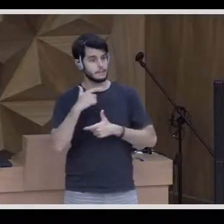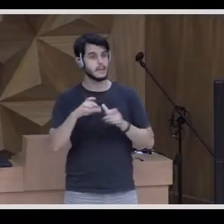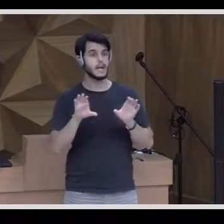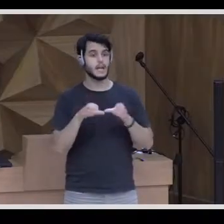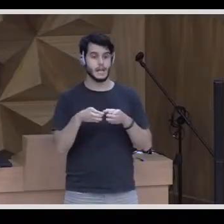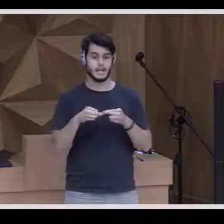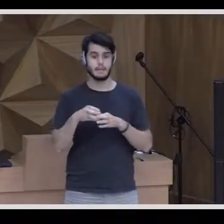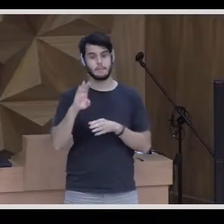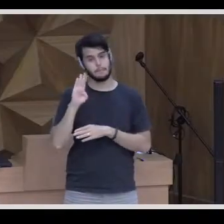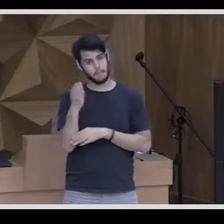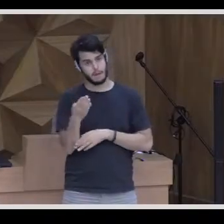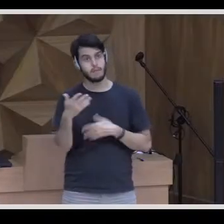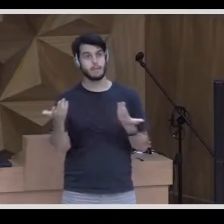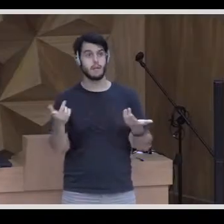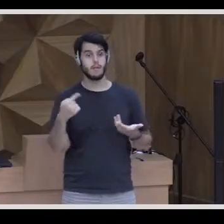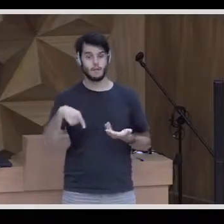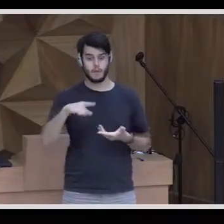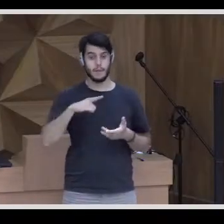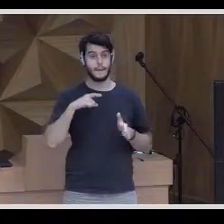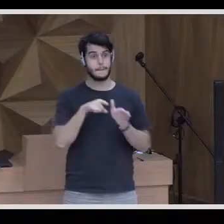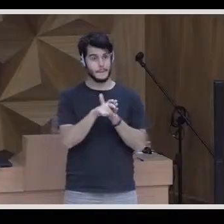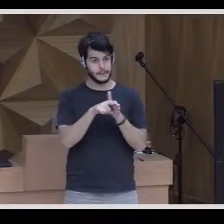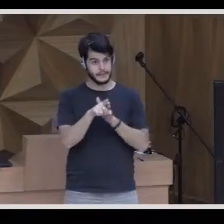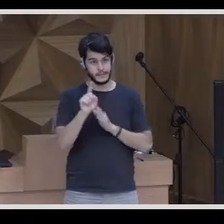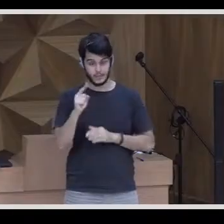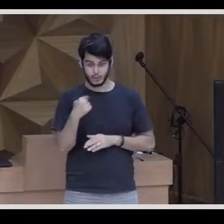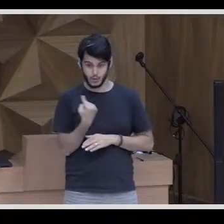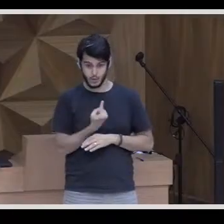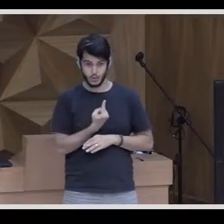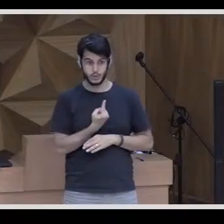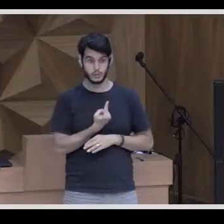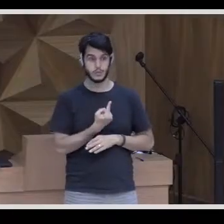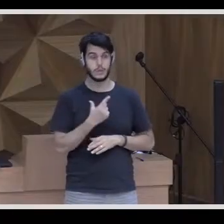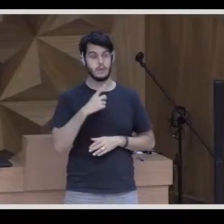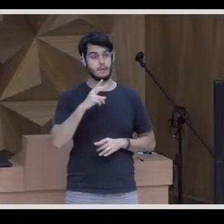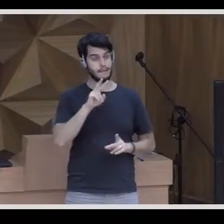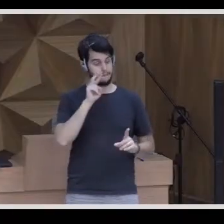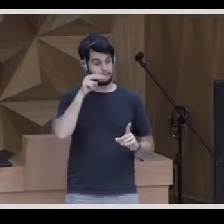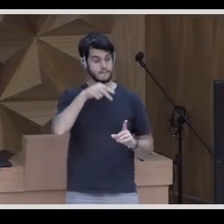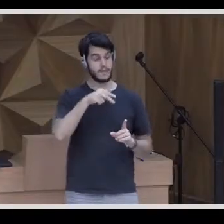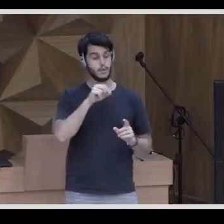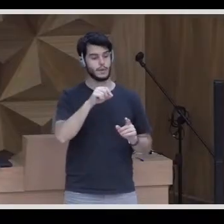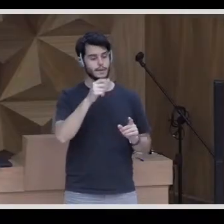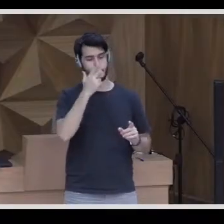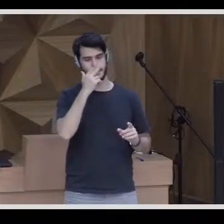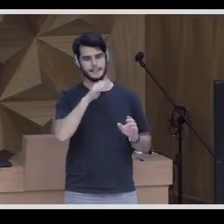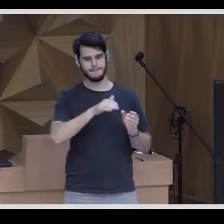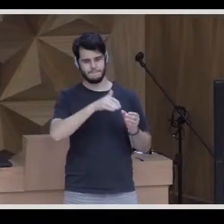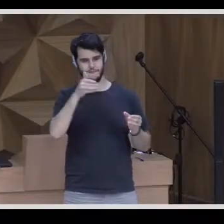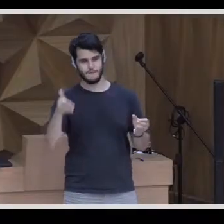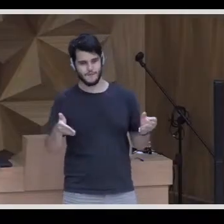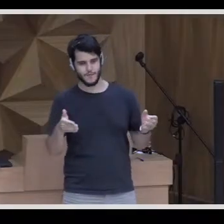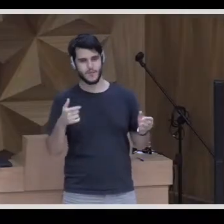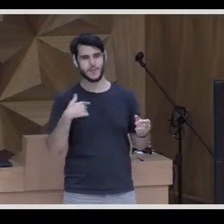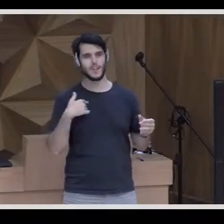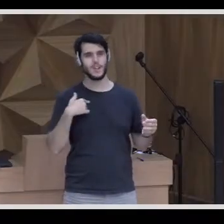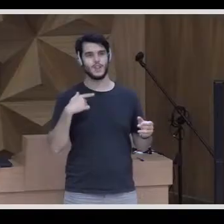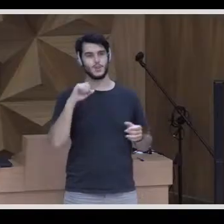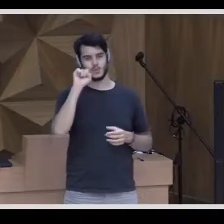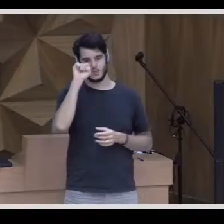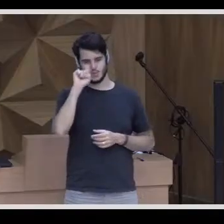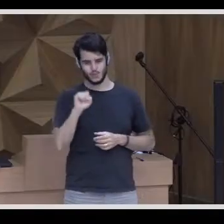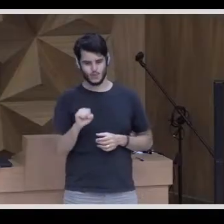we do, as non-Maori researchers, as in fact, I'm from South Wales, I'm not even a non-Maori New Zealander,